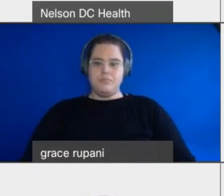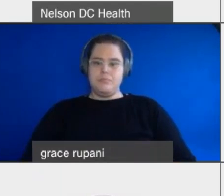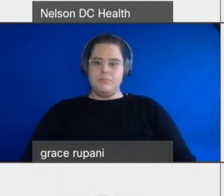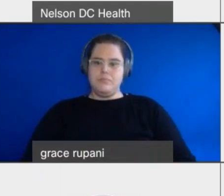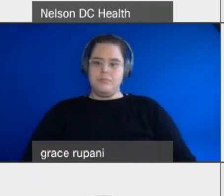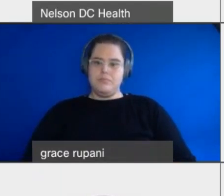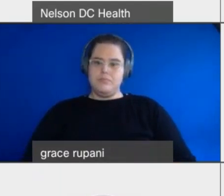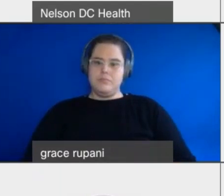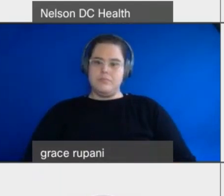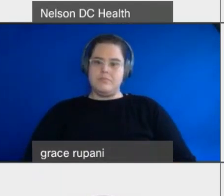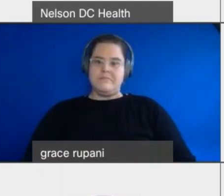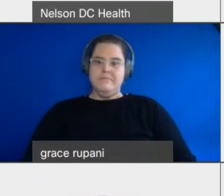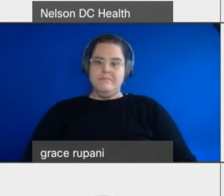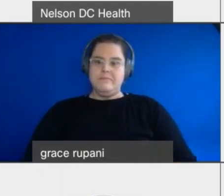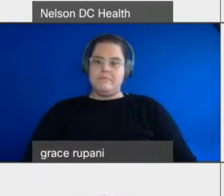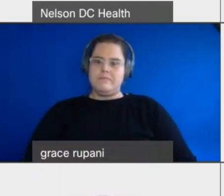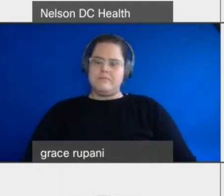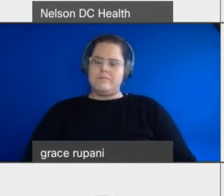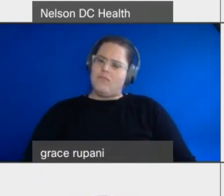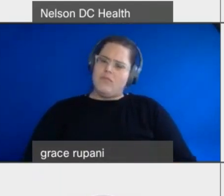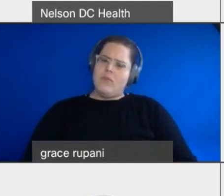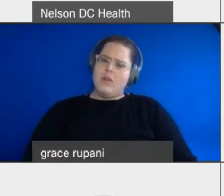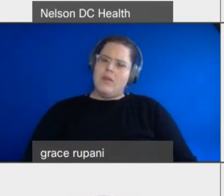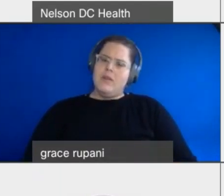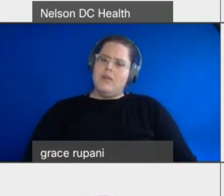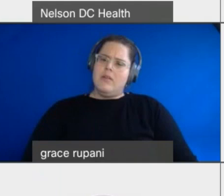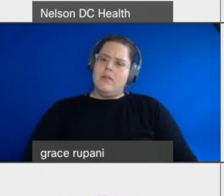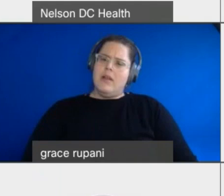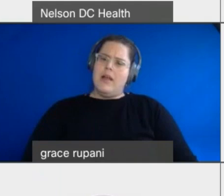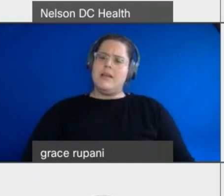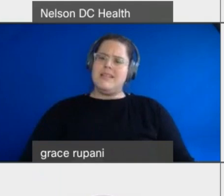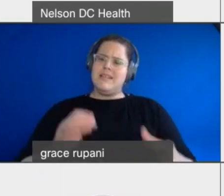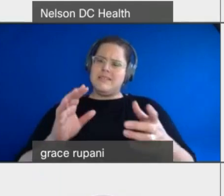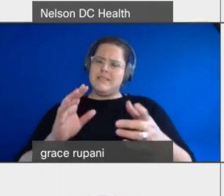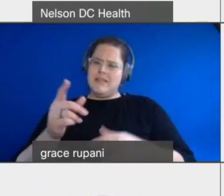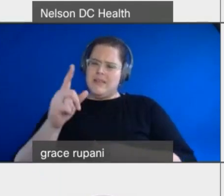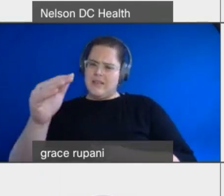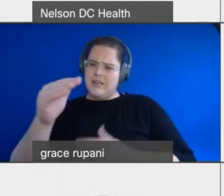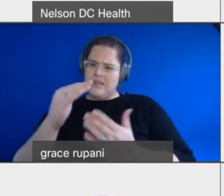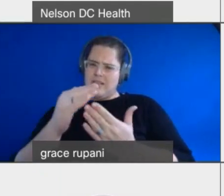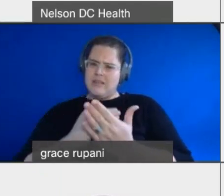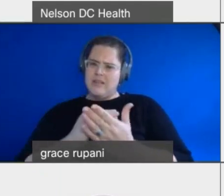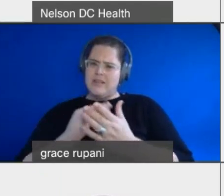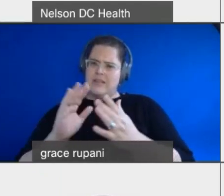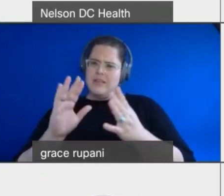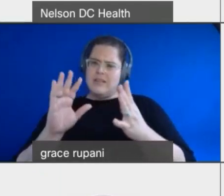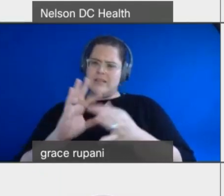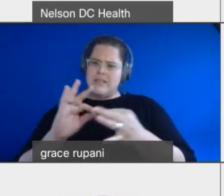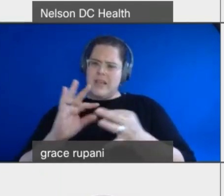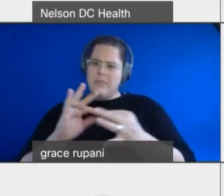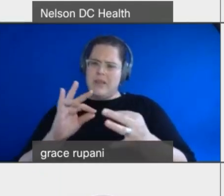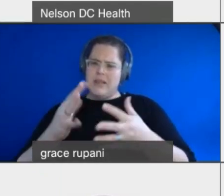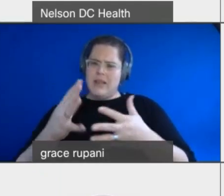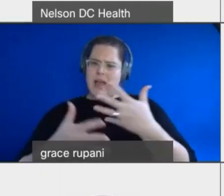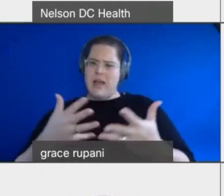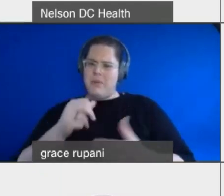So this is a statement, and I'm not sure I understand it, so I'm hoping that Winslow can respond, or perhaps we can get some more clarity about it.